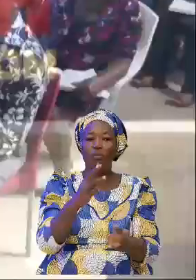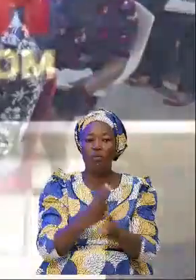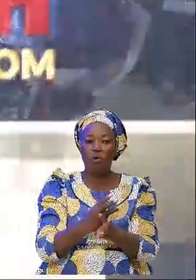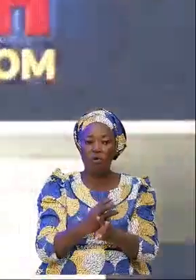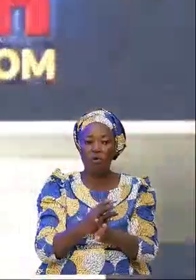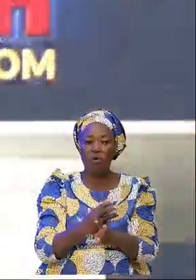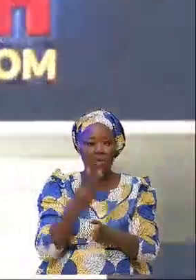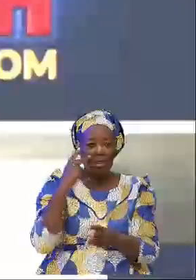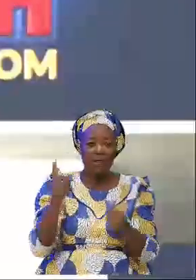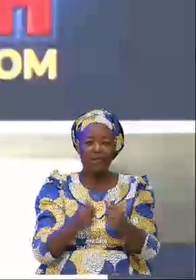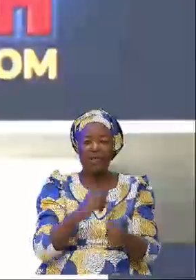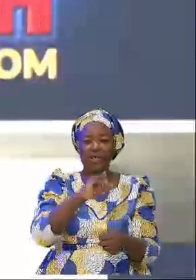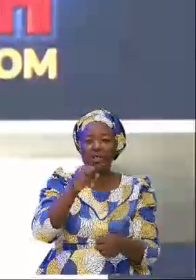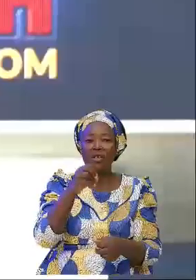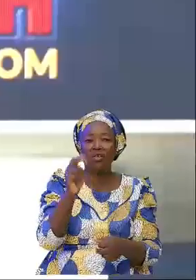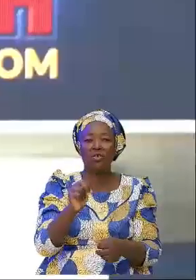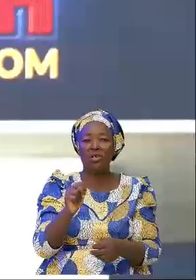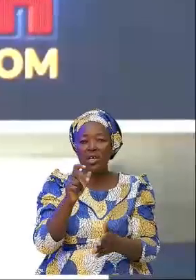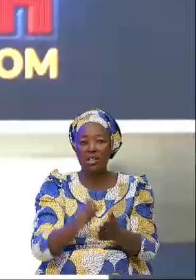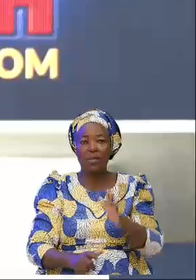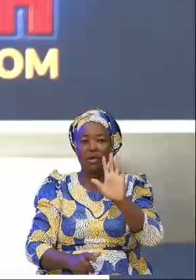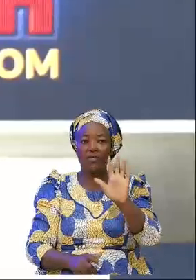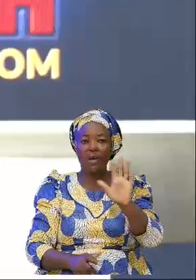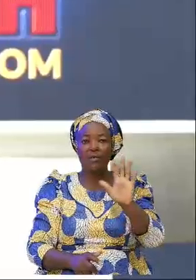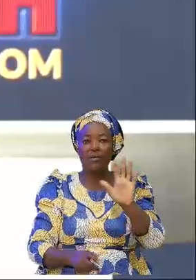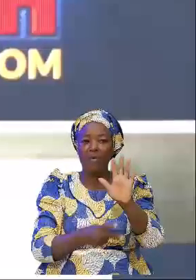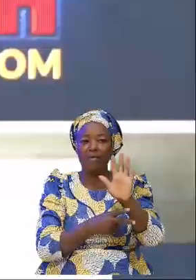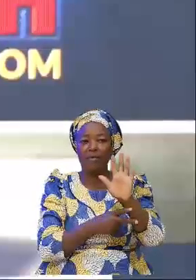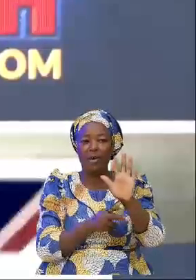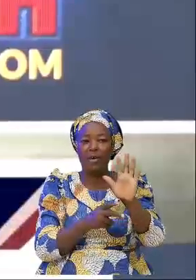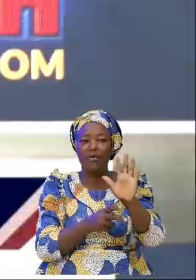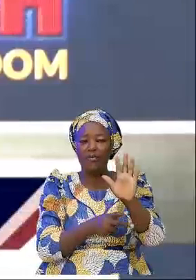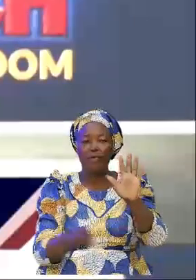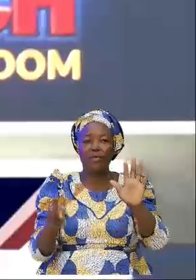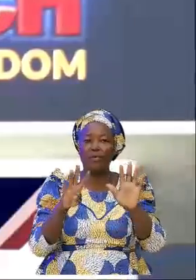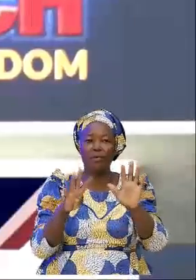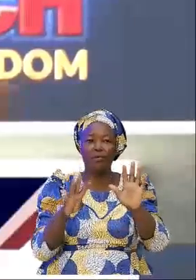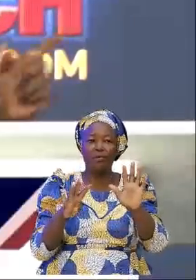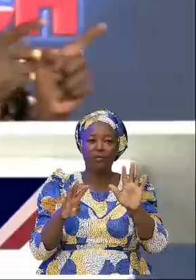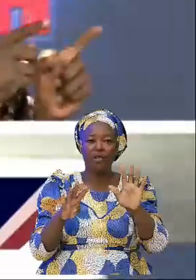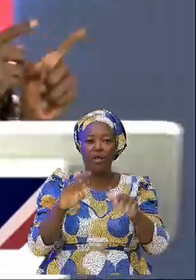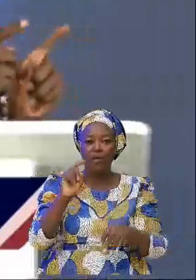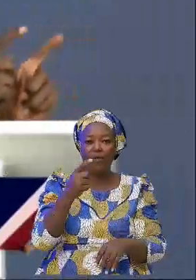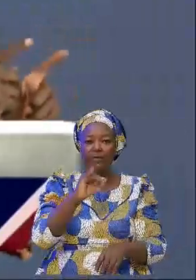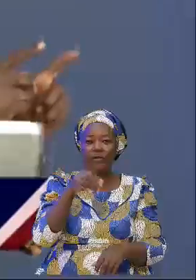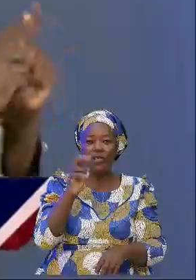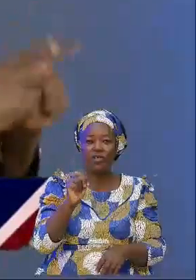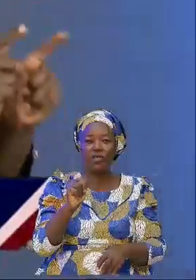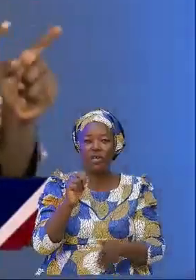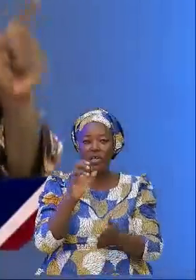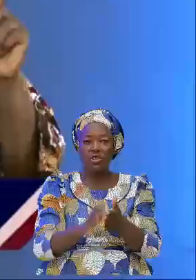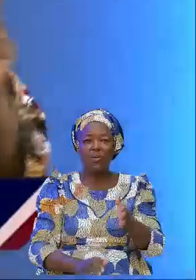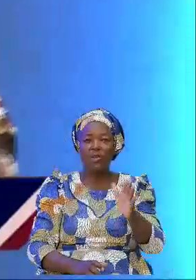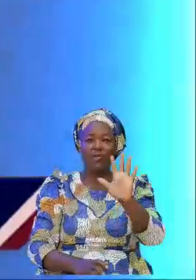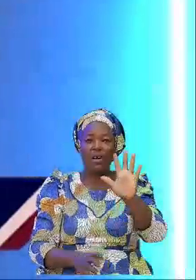victory over the world. Look at that, 1 John chapter 5